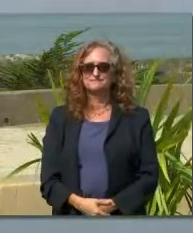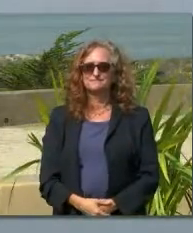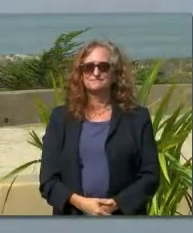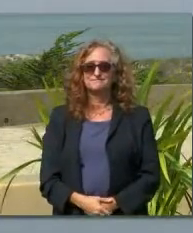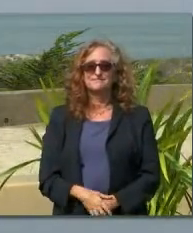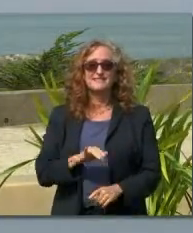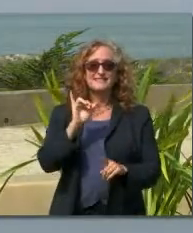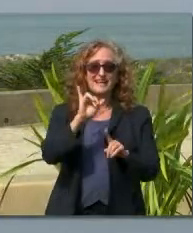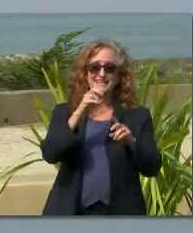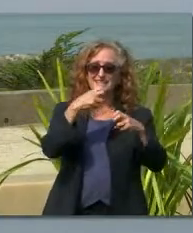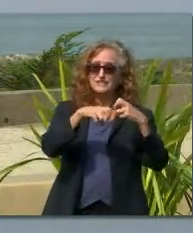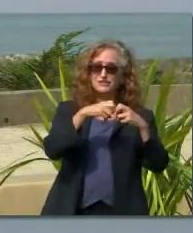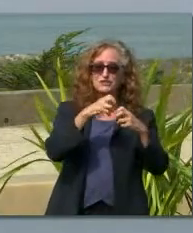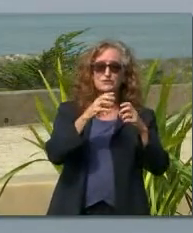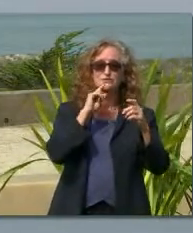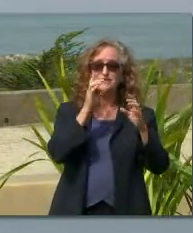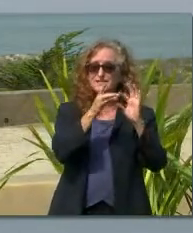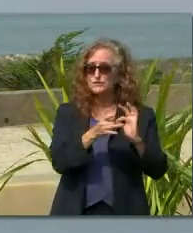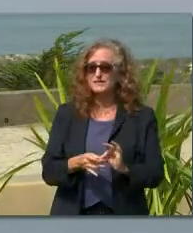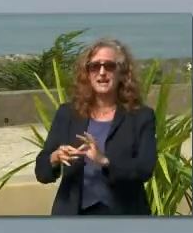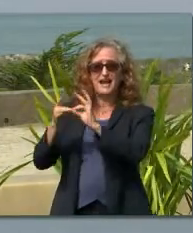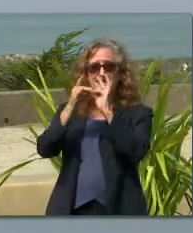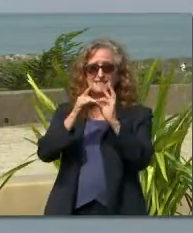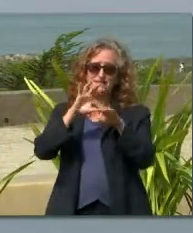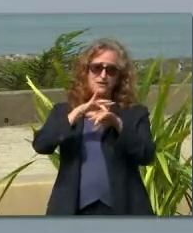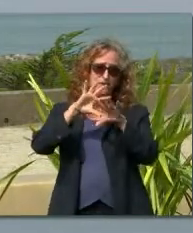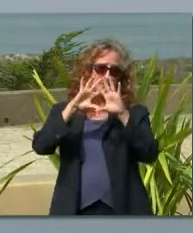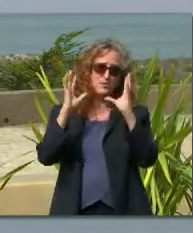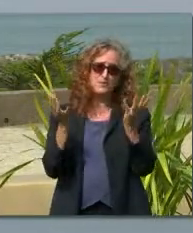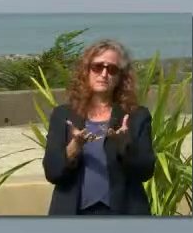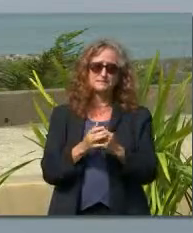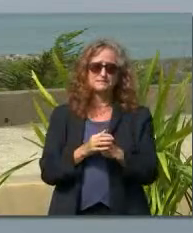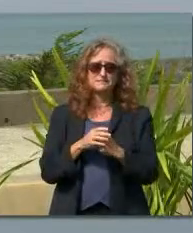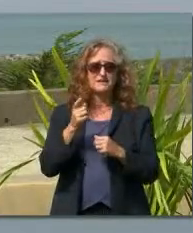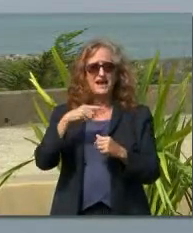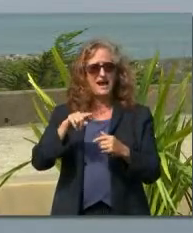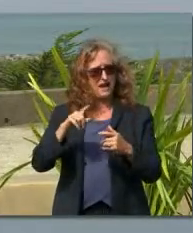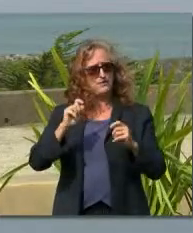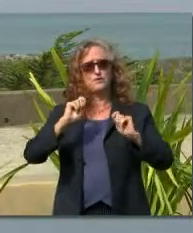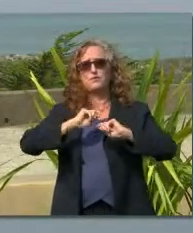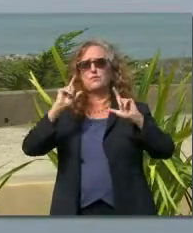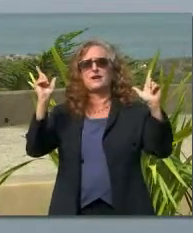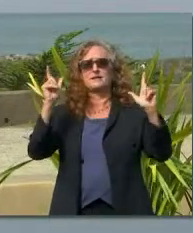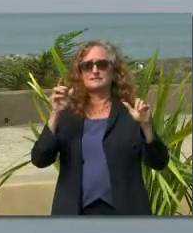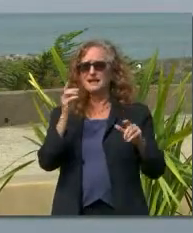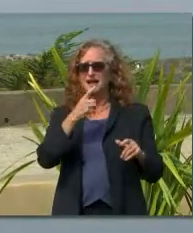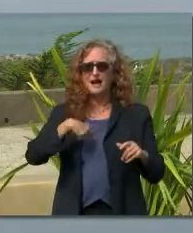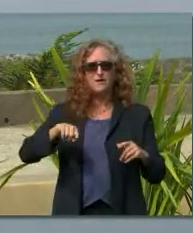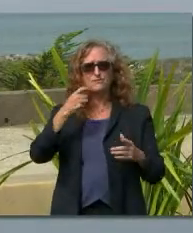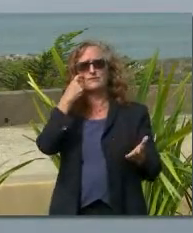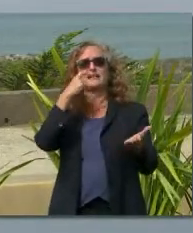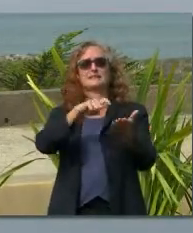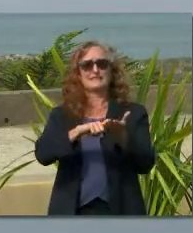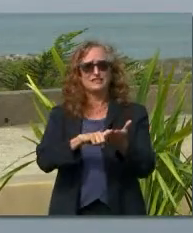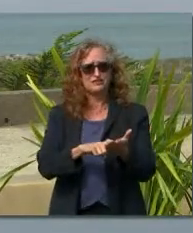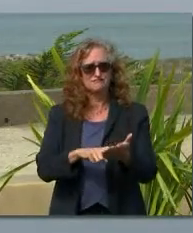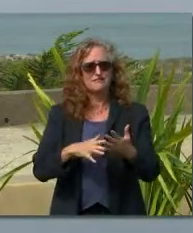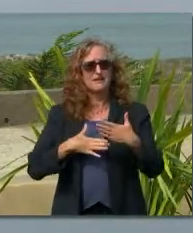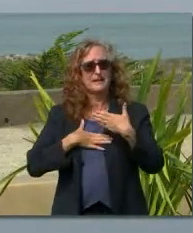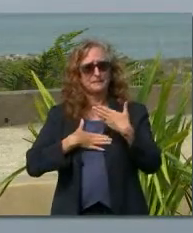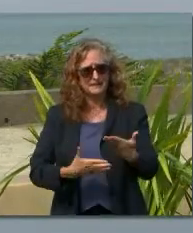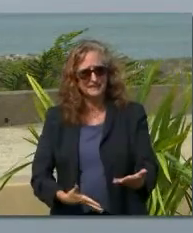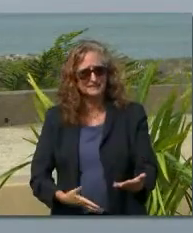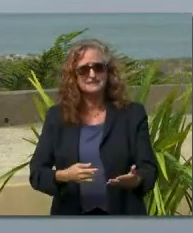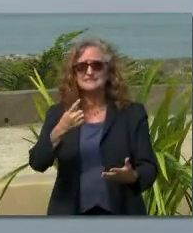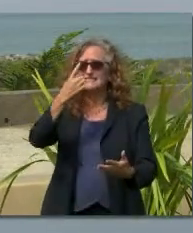all of us, not just here on the West Coast, but around the rest of the globe. This sort of great awakening, this recognition that, something's happened